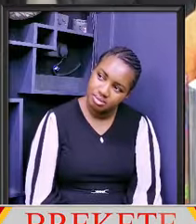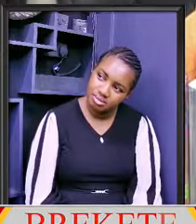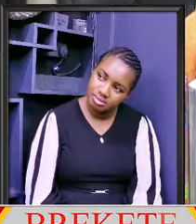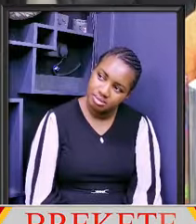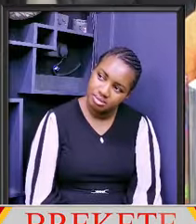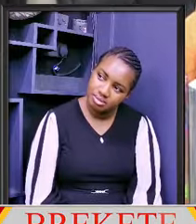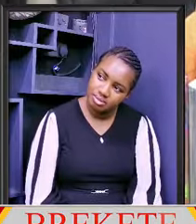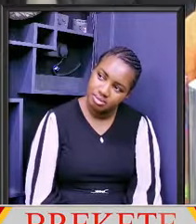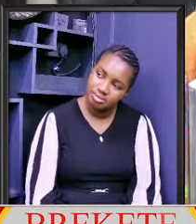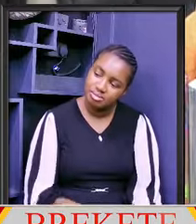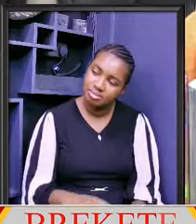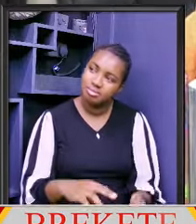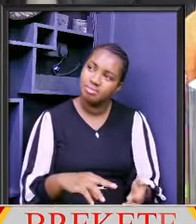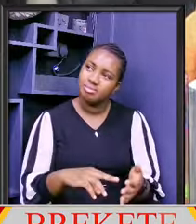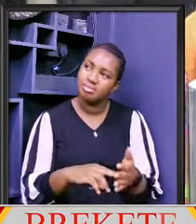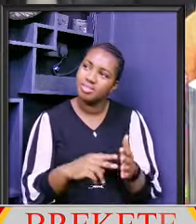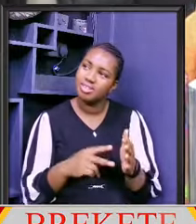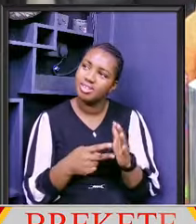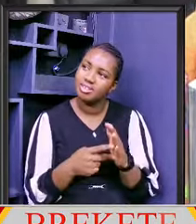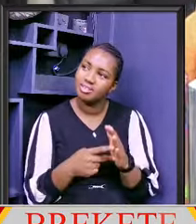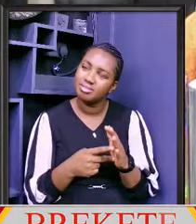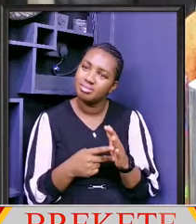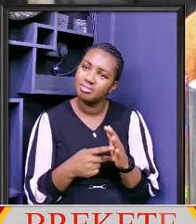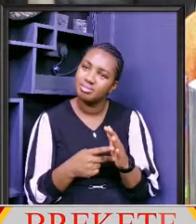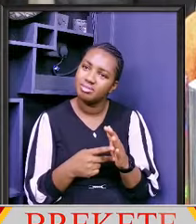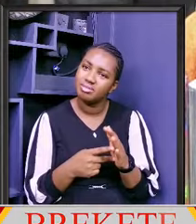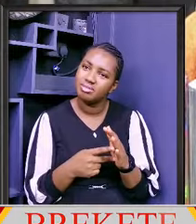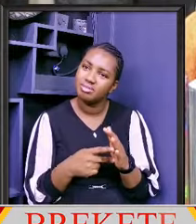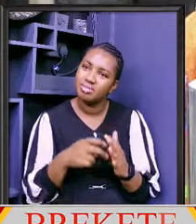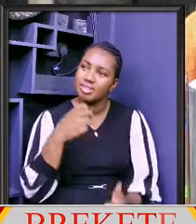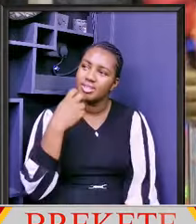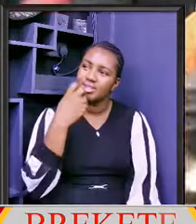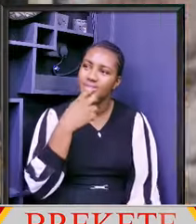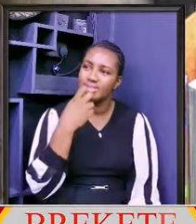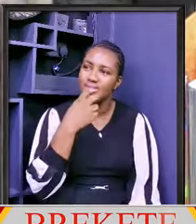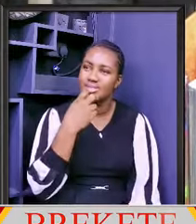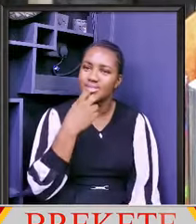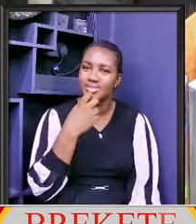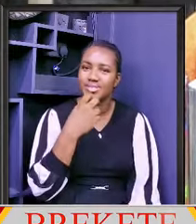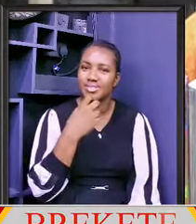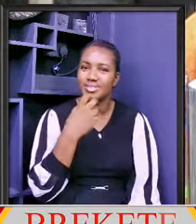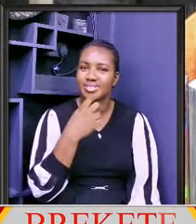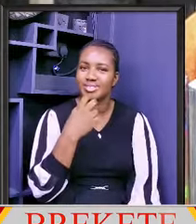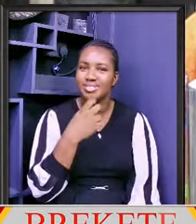gozo. Mini. Okurora. Mm-hmm. Mini. Okurora. Okurora. Yes, sir.